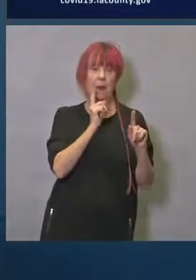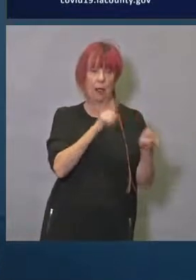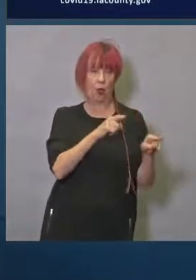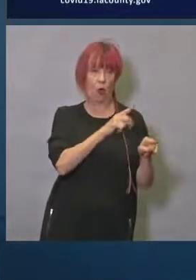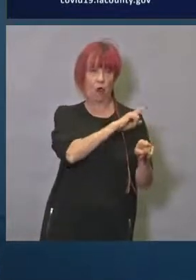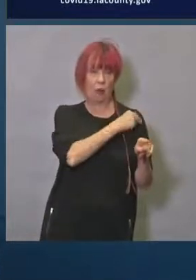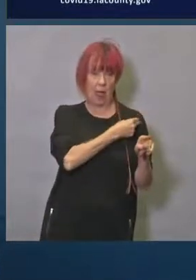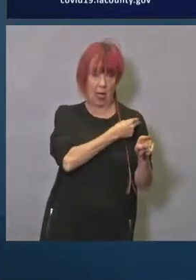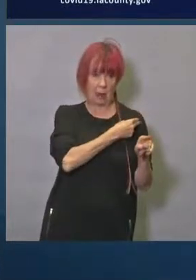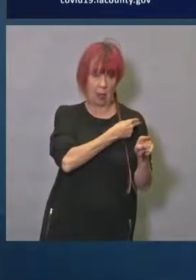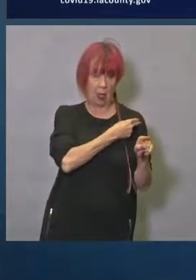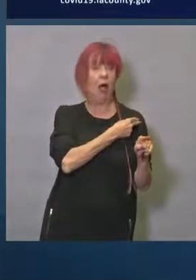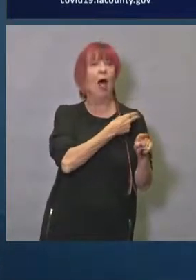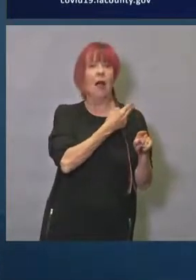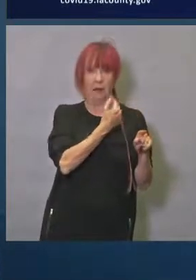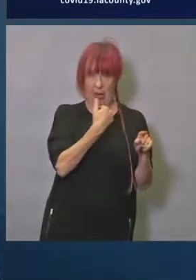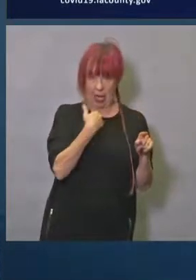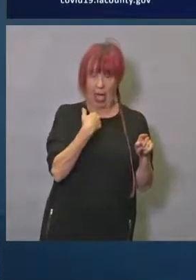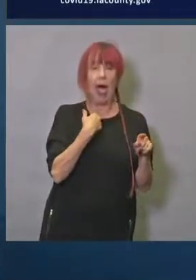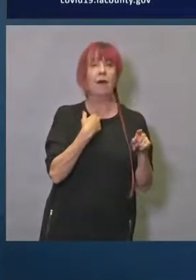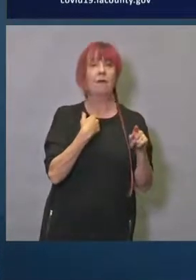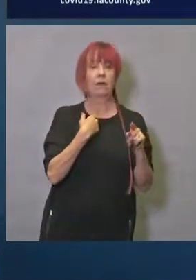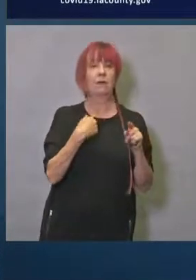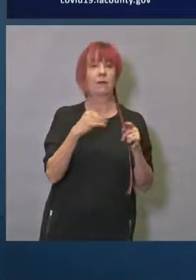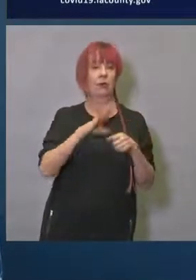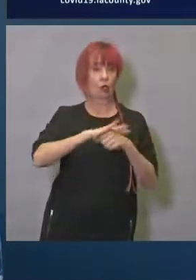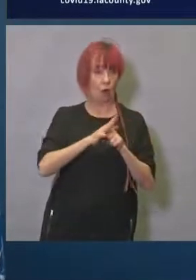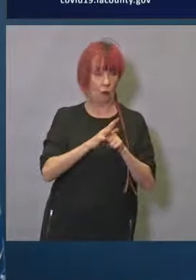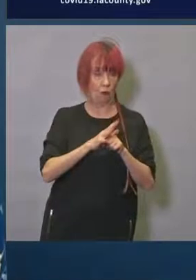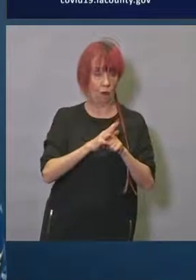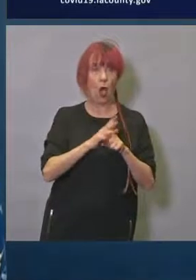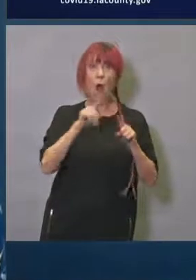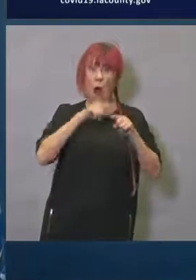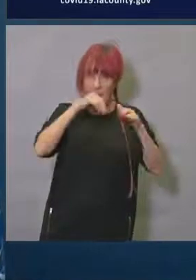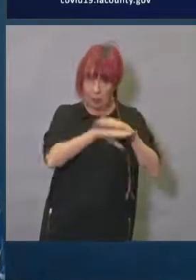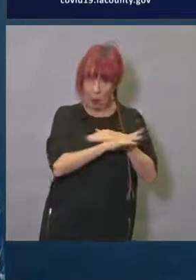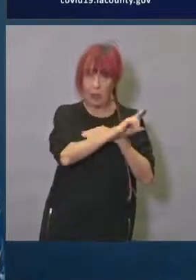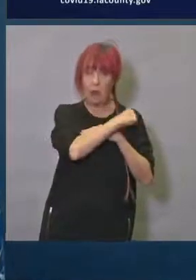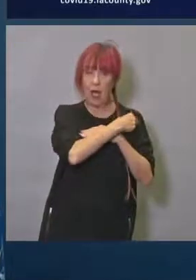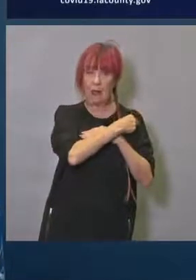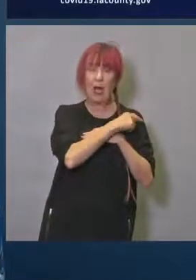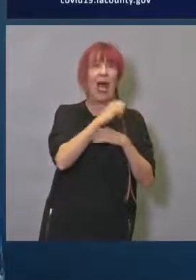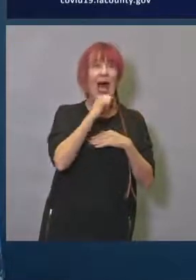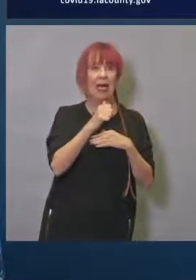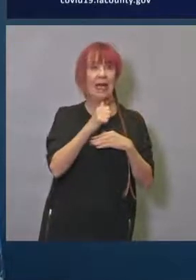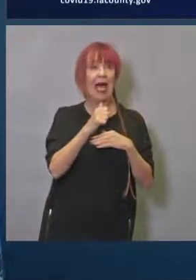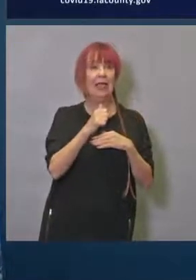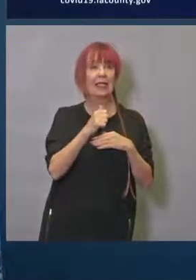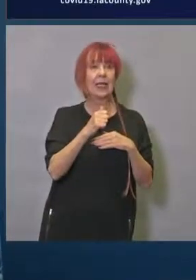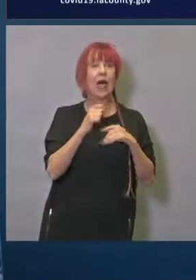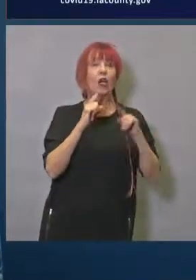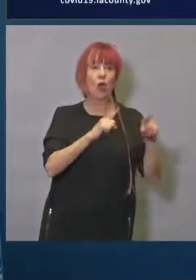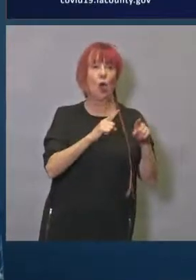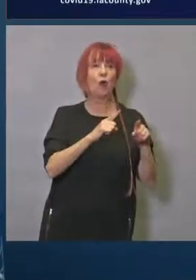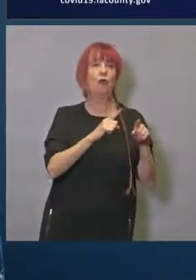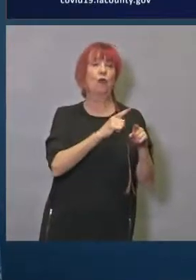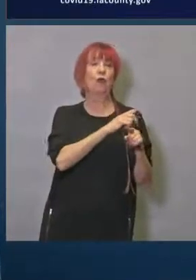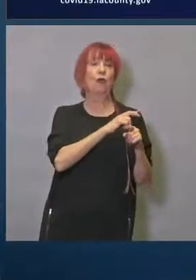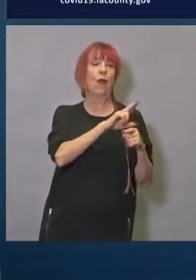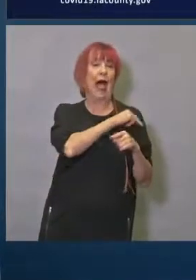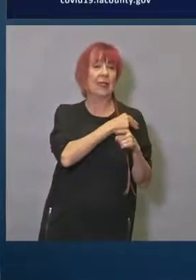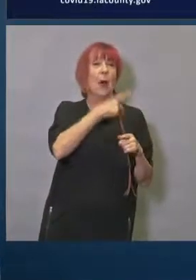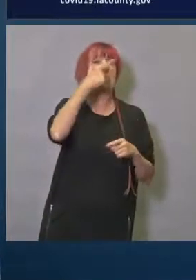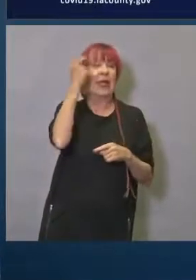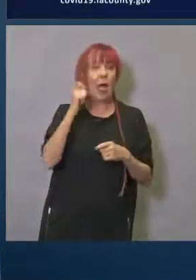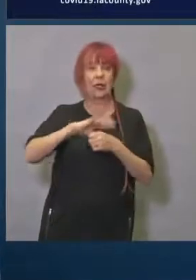are identifying as having COVID-19 on admission are not necessarily hospitalized because of their COVID disease. So they